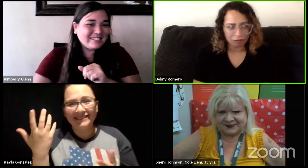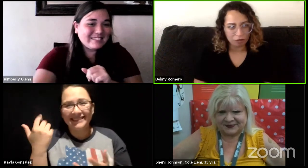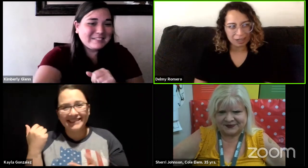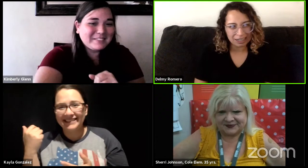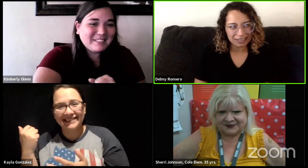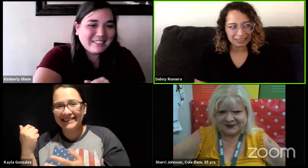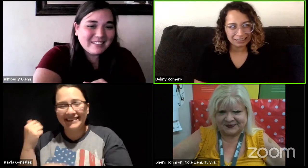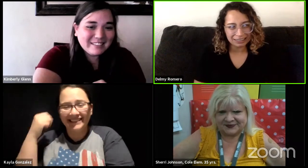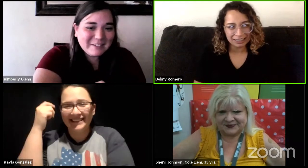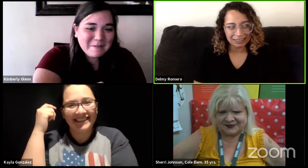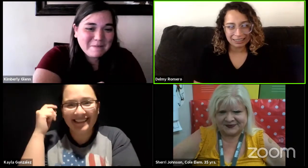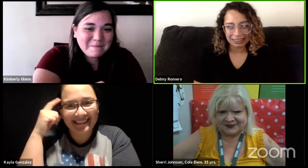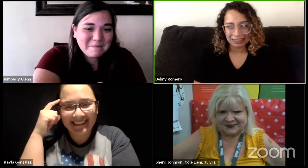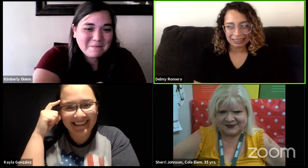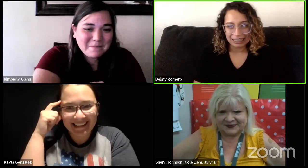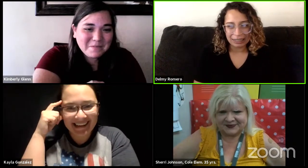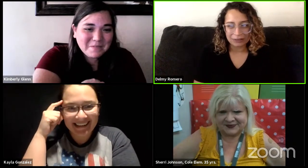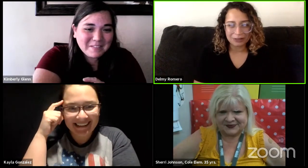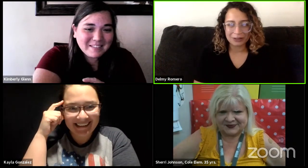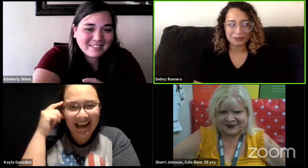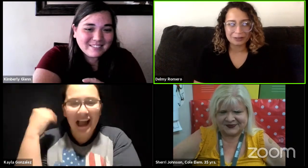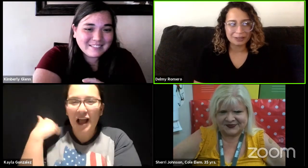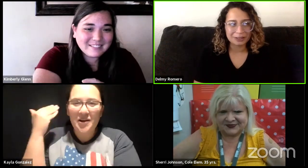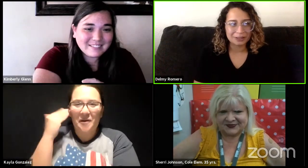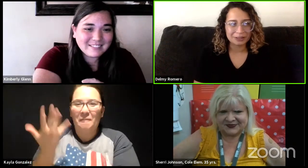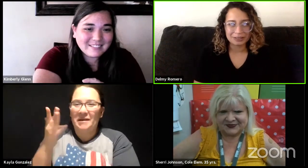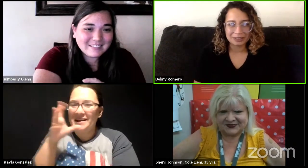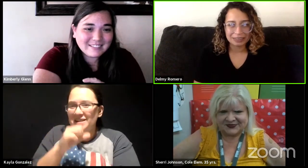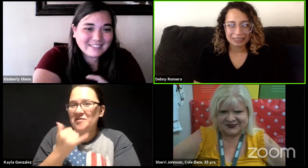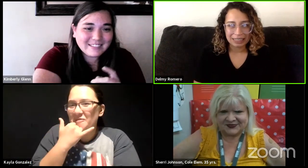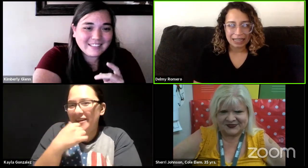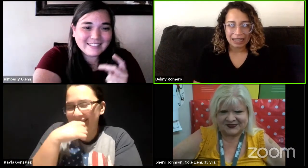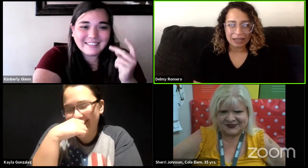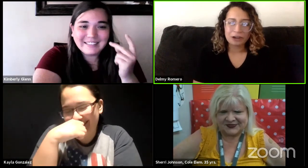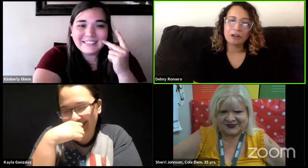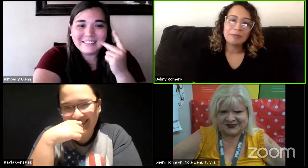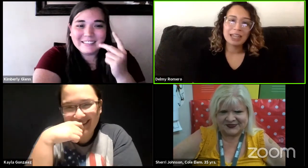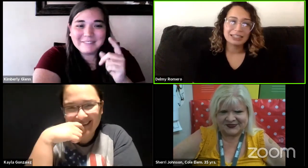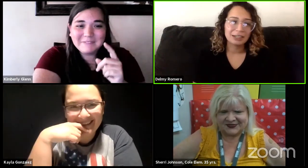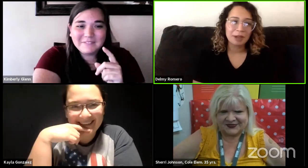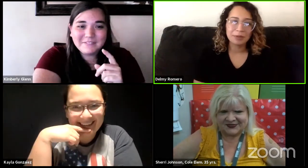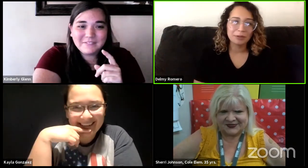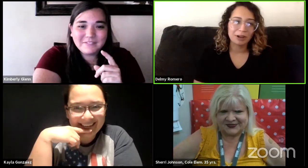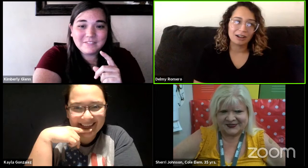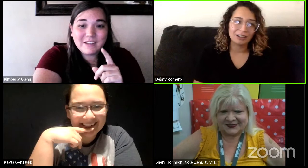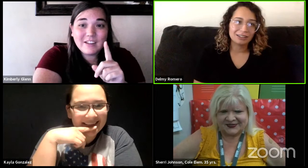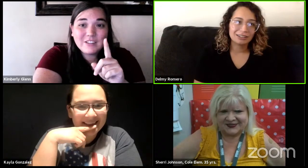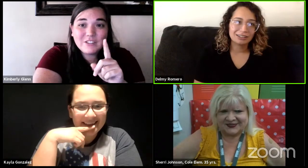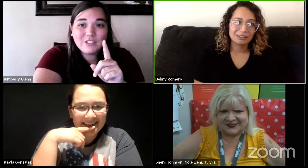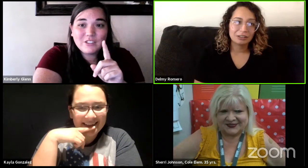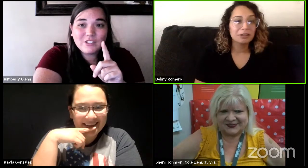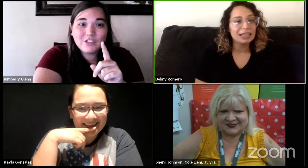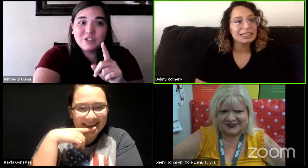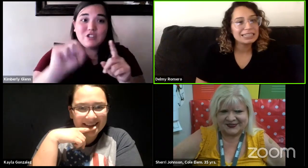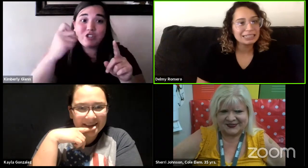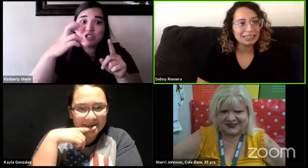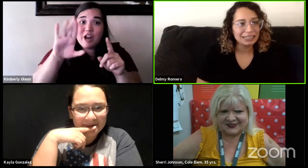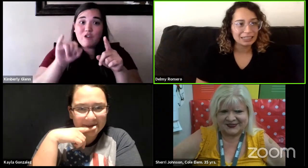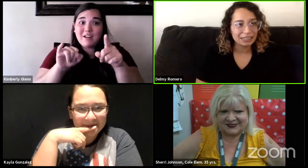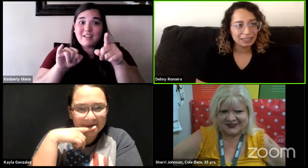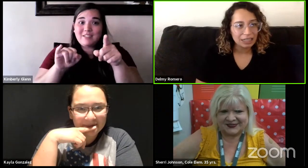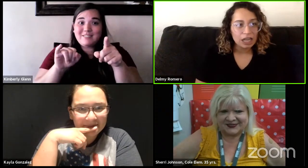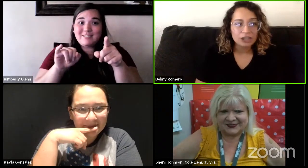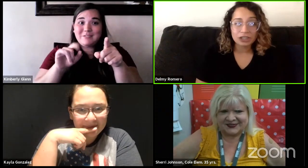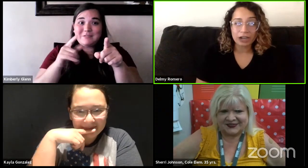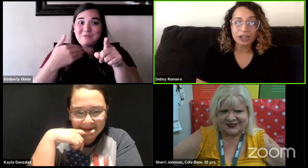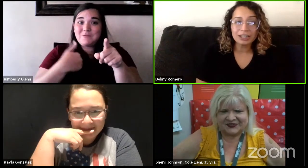in California? I don't know. I'm guessing. I might be wrong. Okay, let's